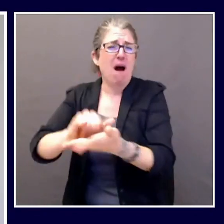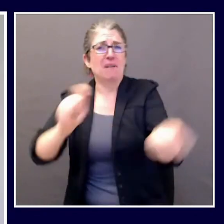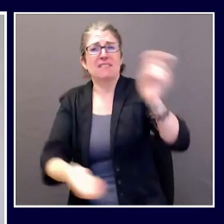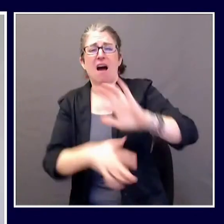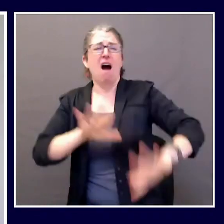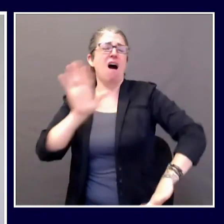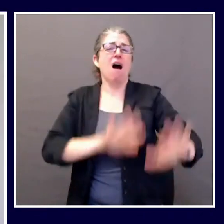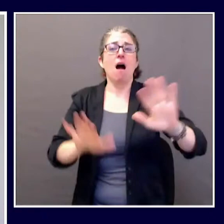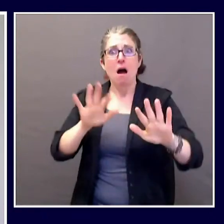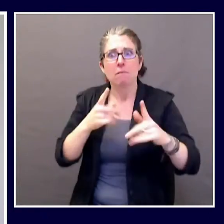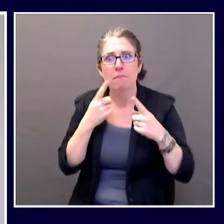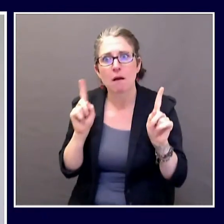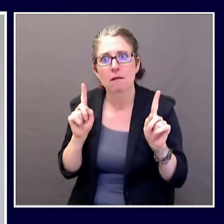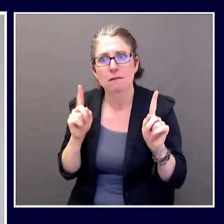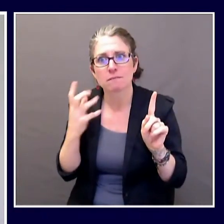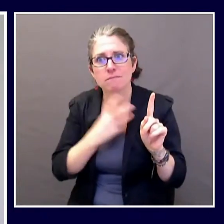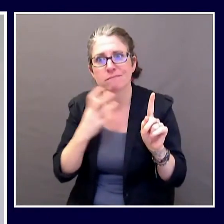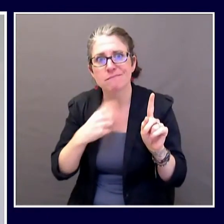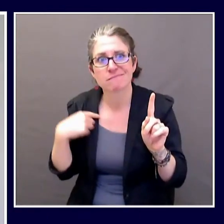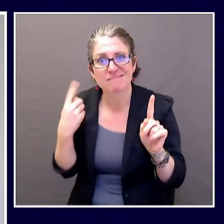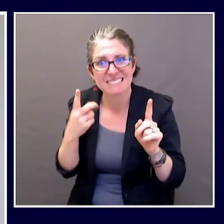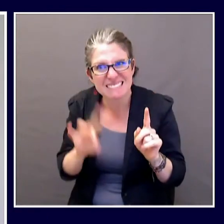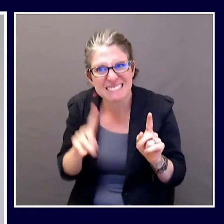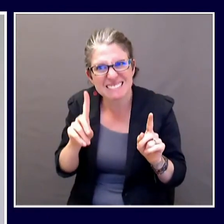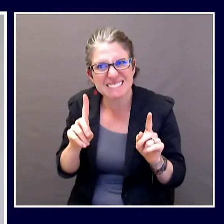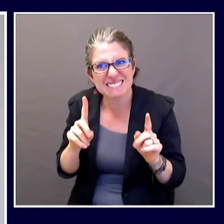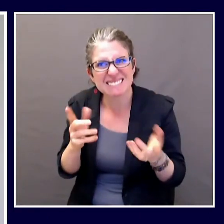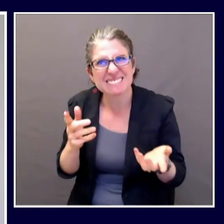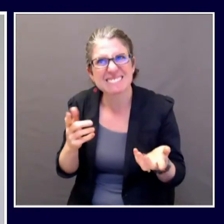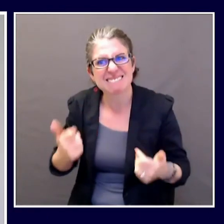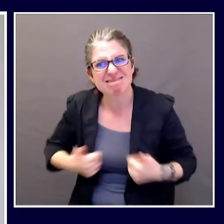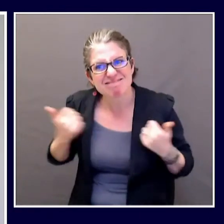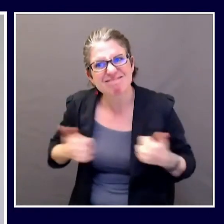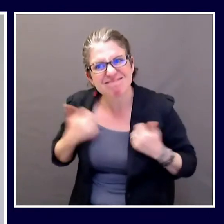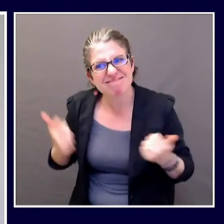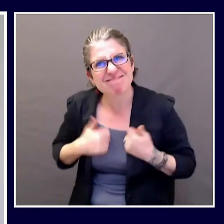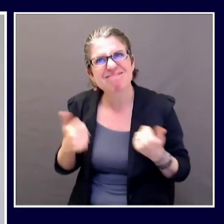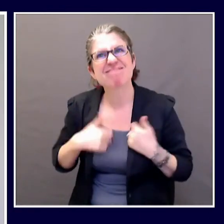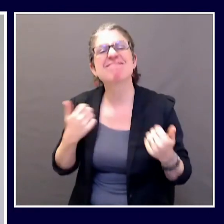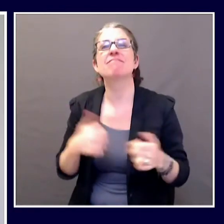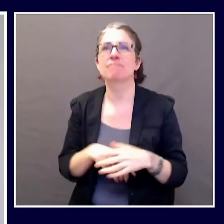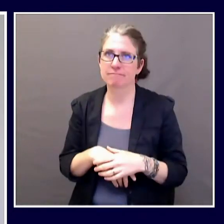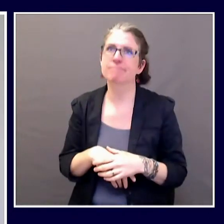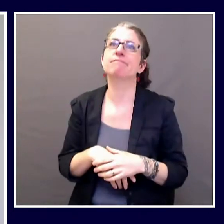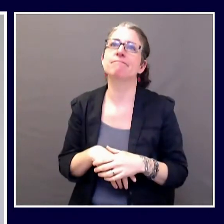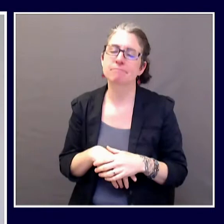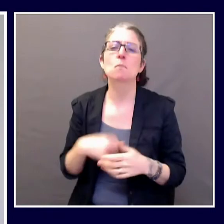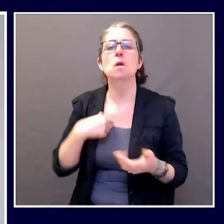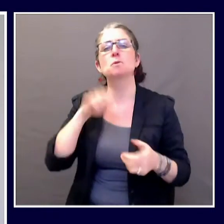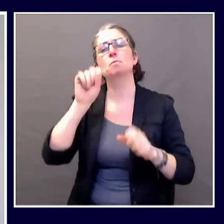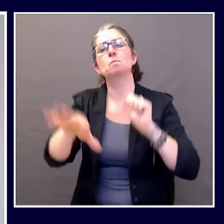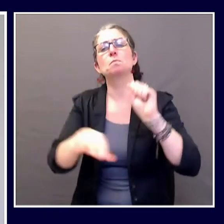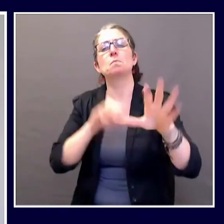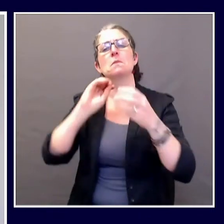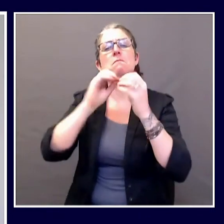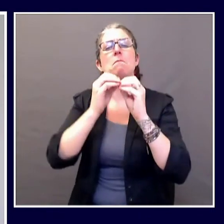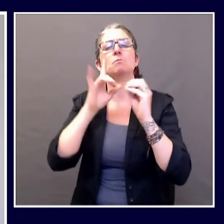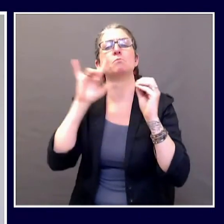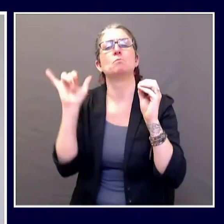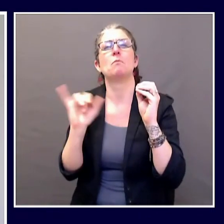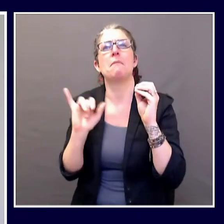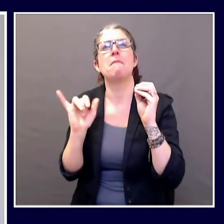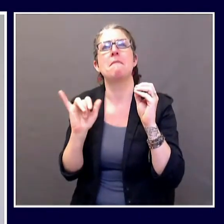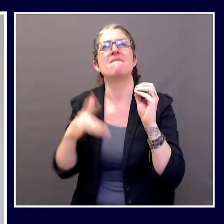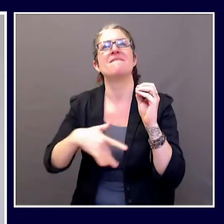the story of COVID-19 up to now. Numbers that show not just the impact of